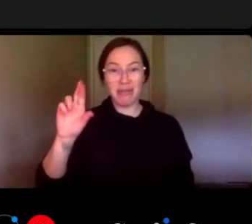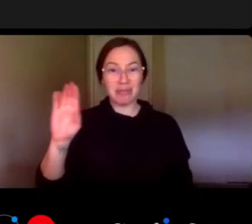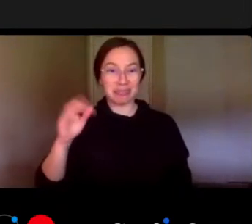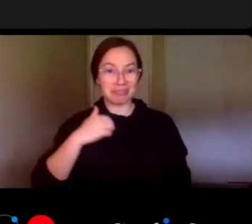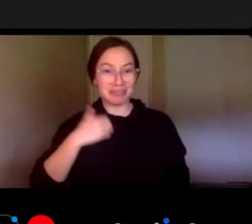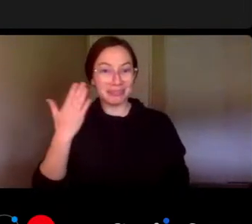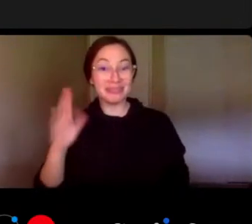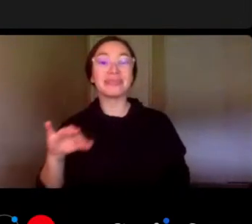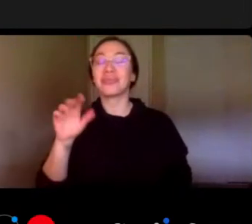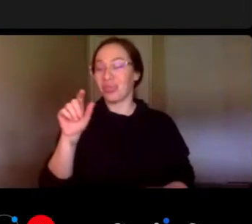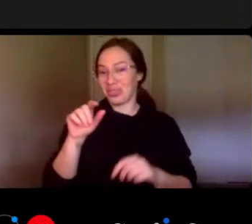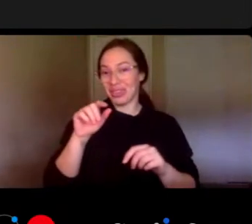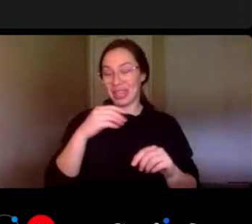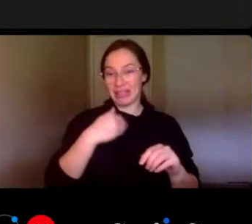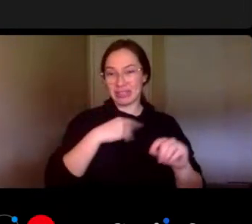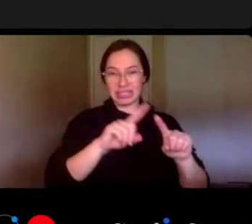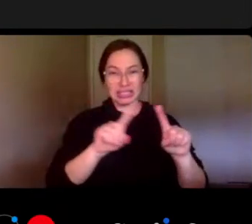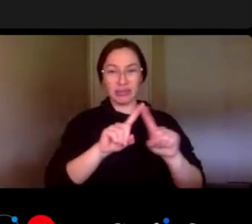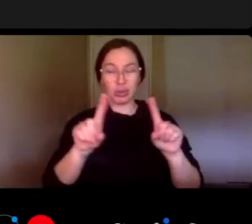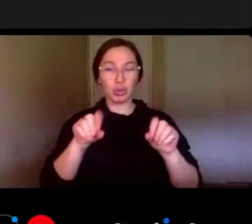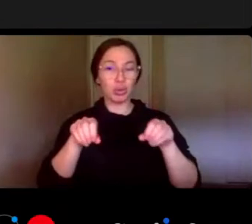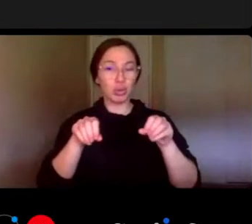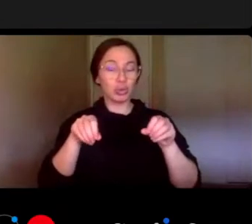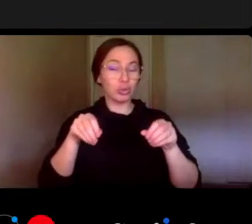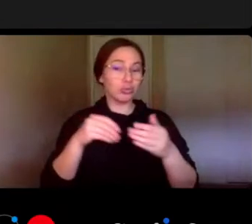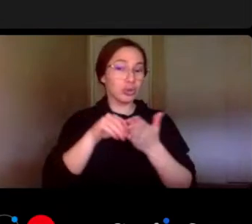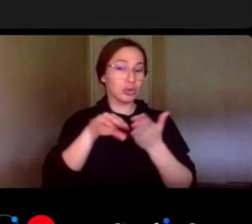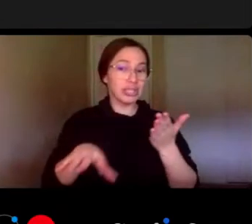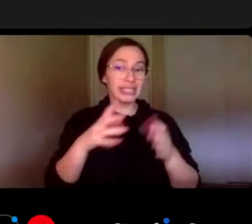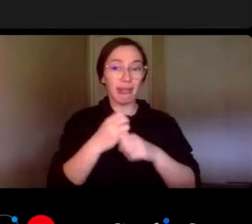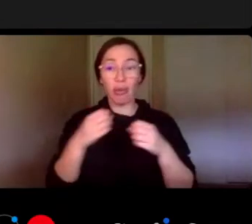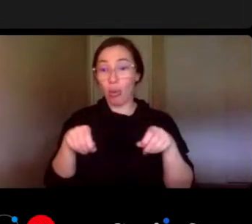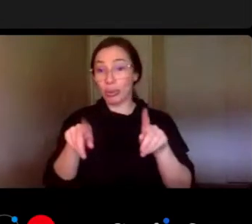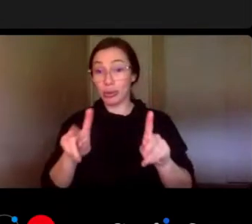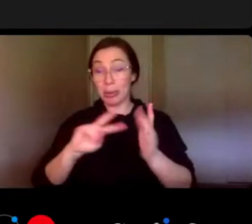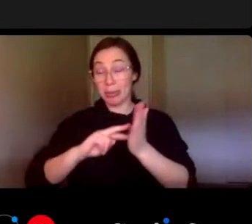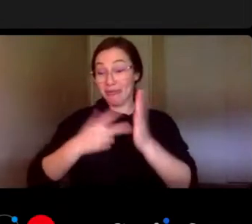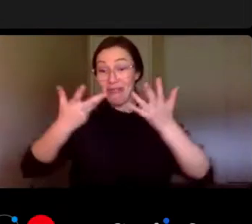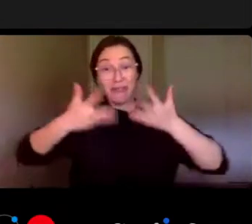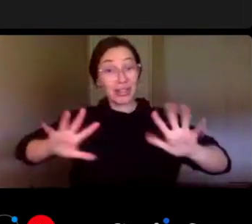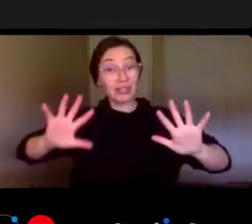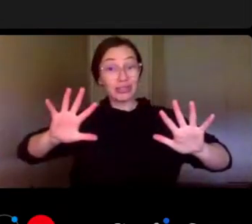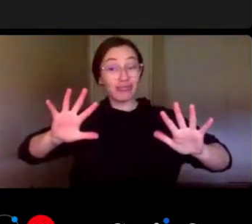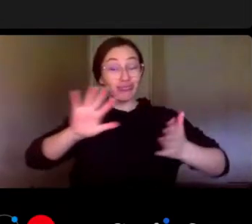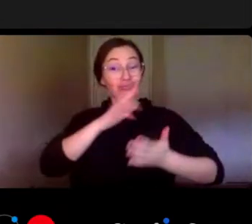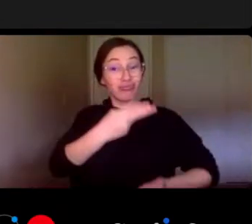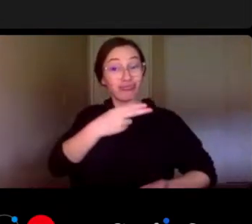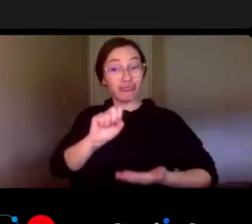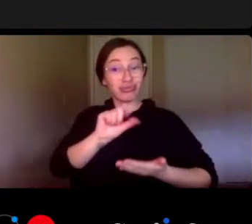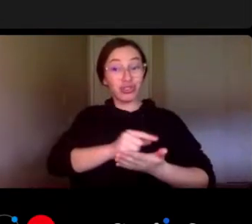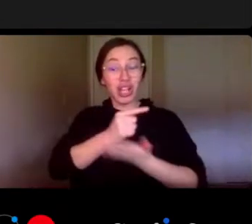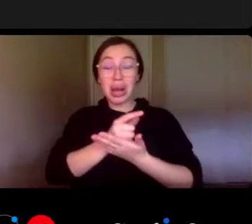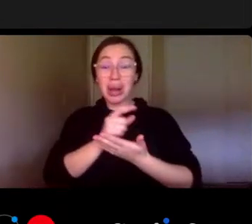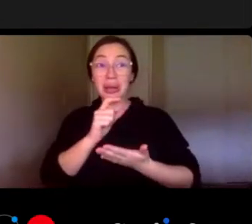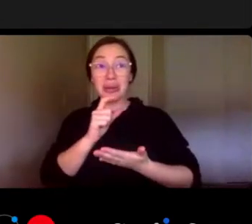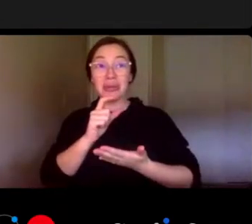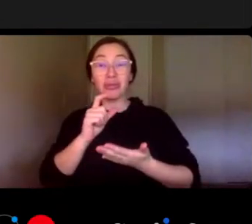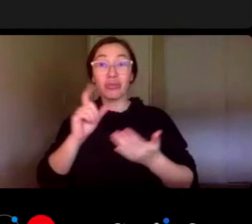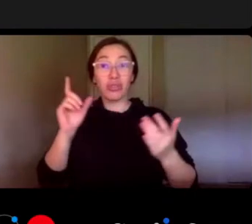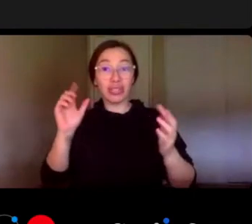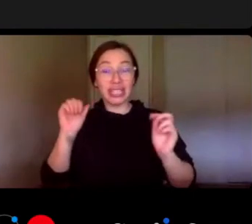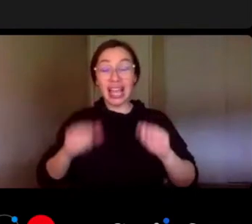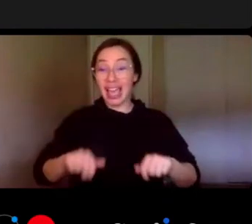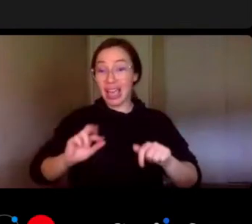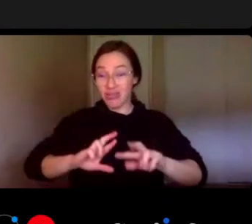that our students are given those opportunities so that the high school, when they graduate from high school, they are not only ready to